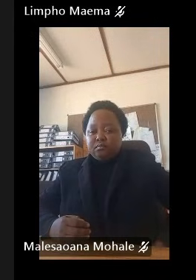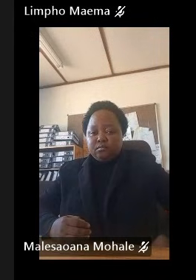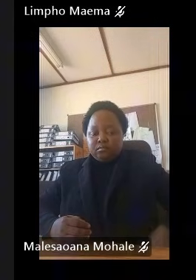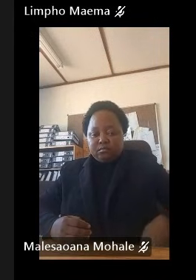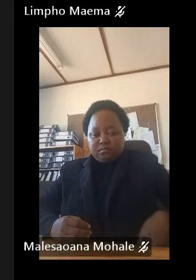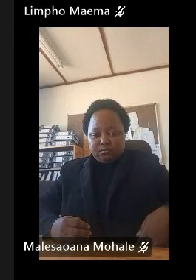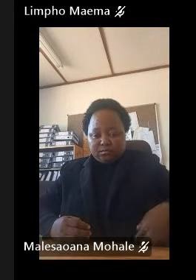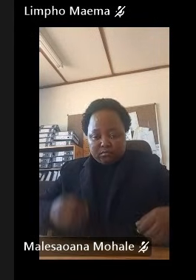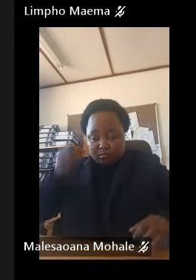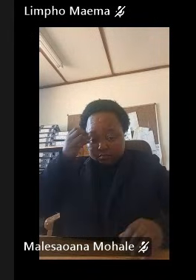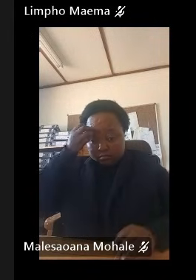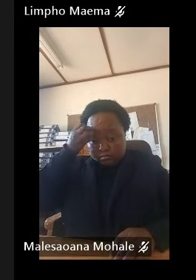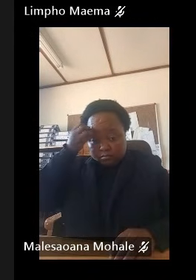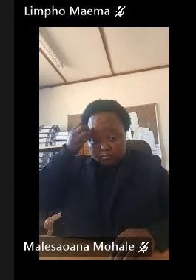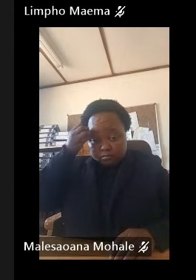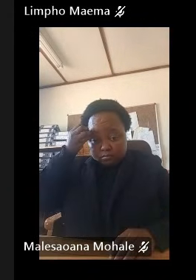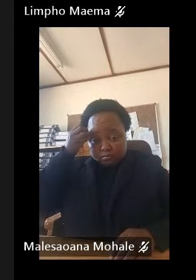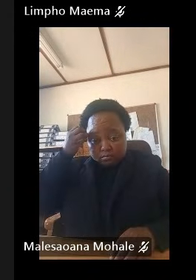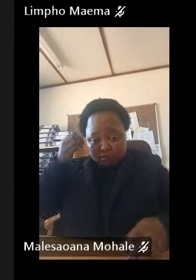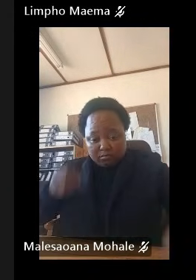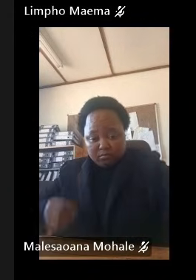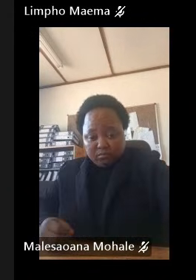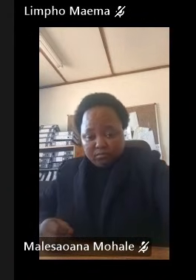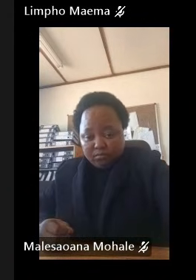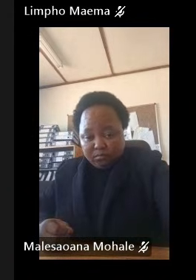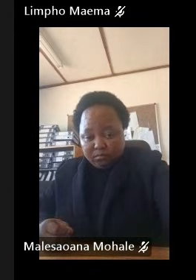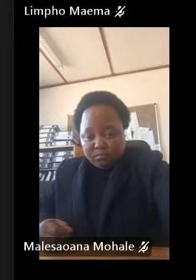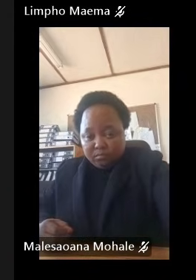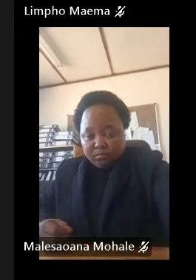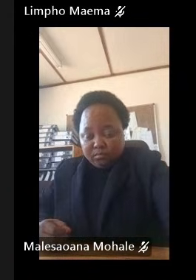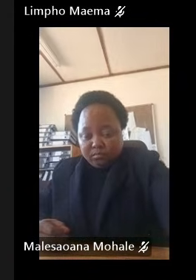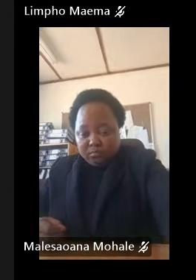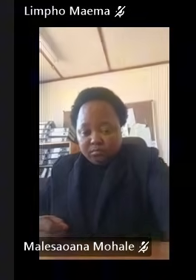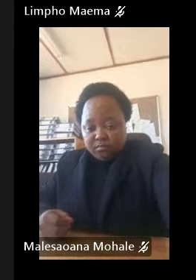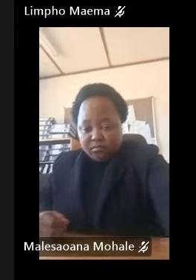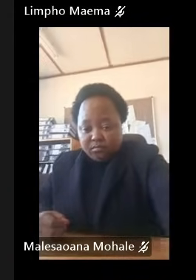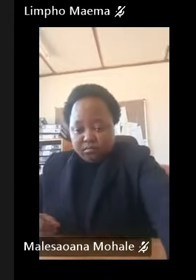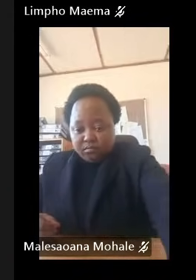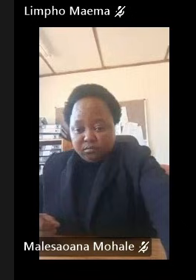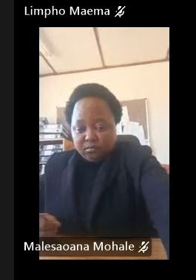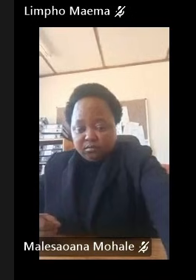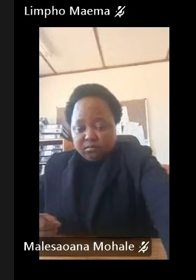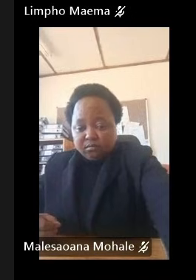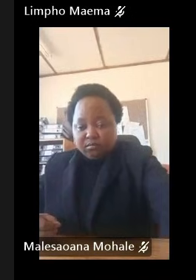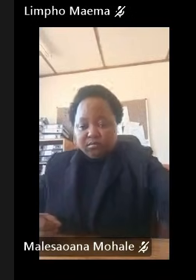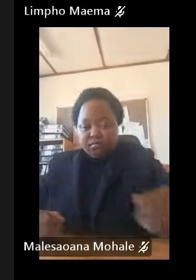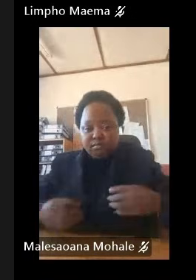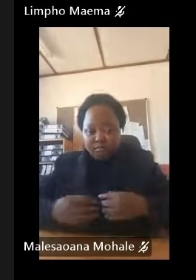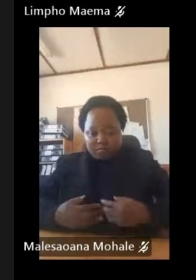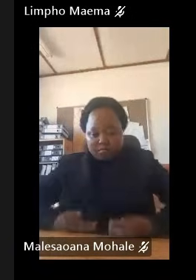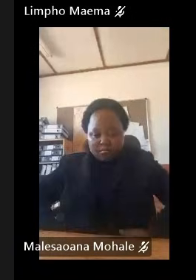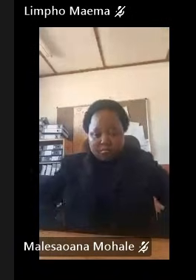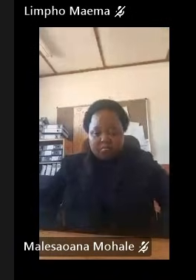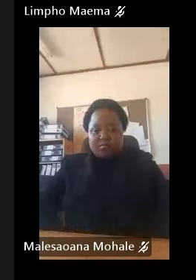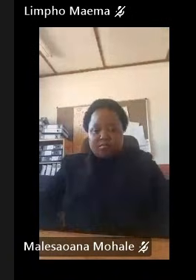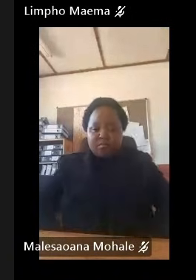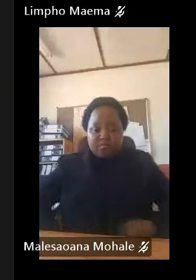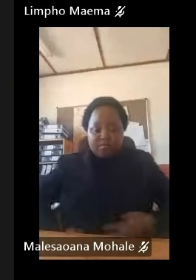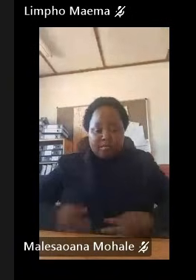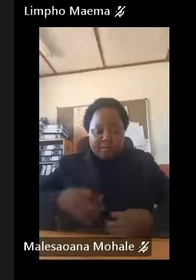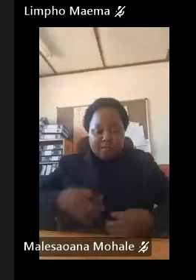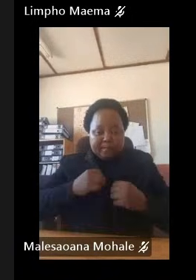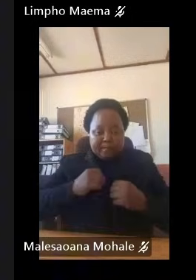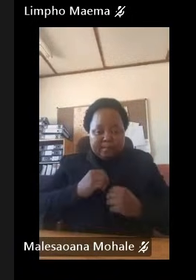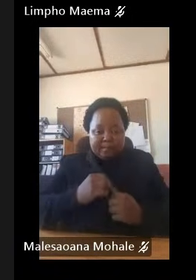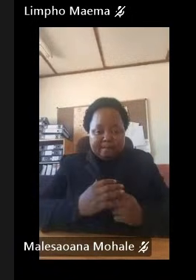a picture of how changing minds, changing lives through SPC solutions for GBV prevention can